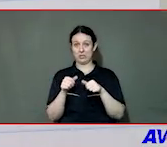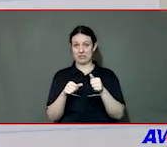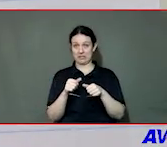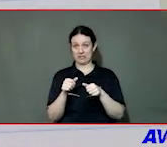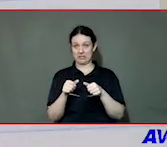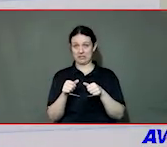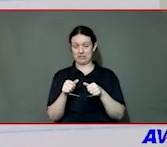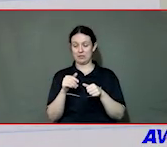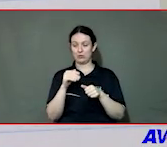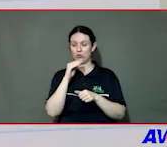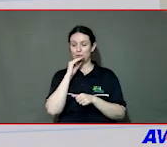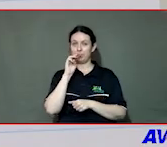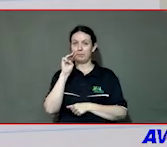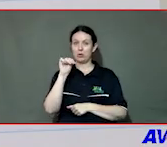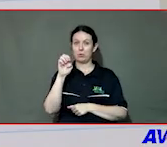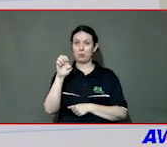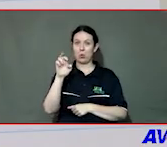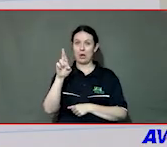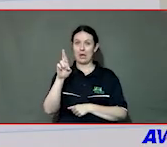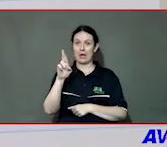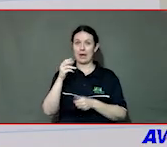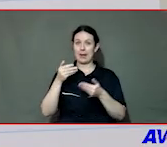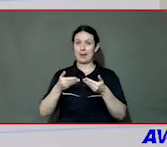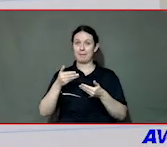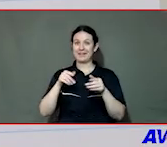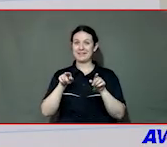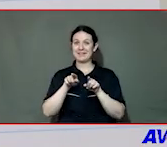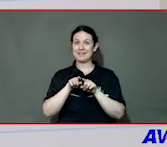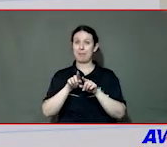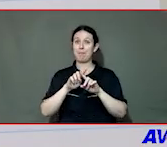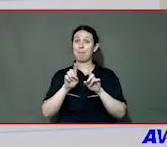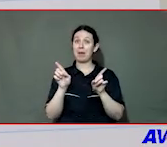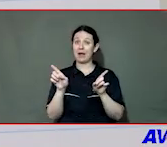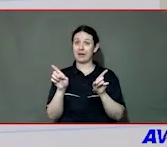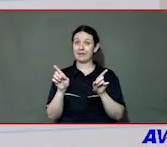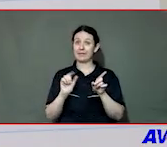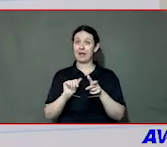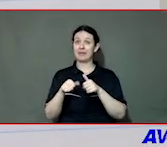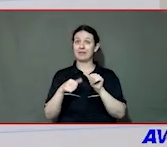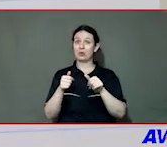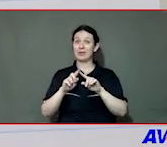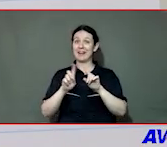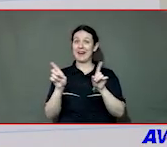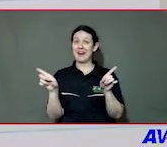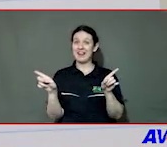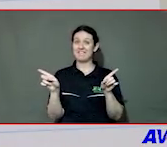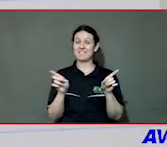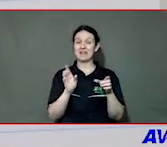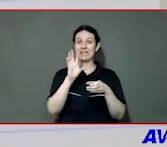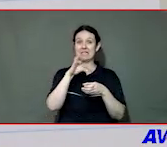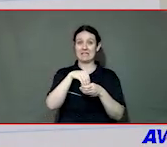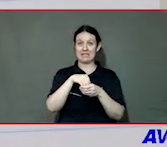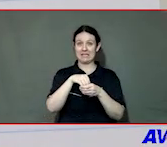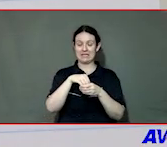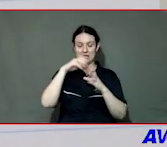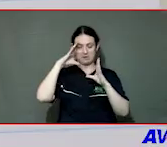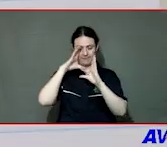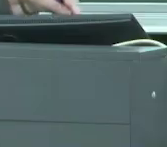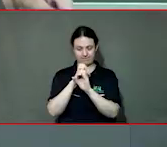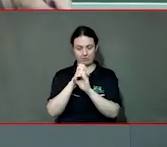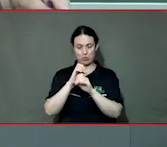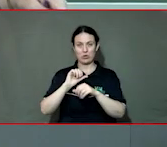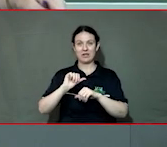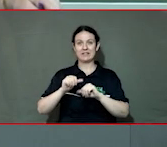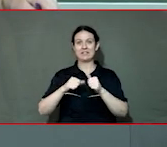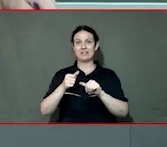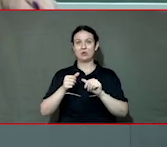the molar mass are the same, but they belong to different series. it is about the series then and